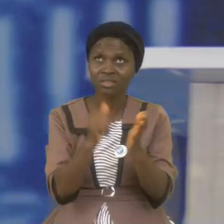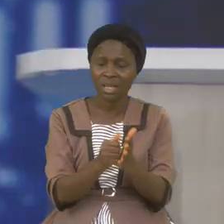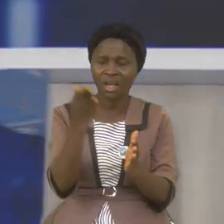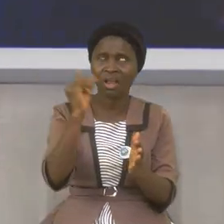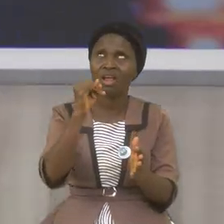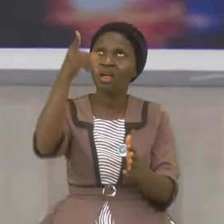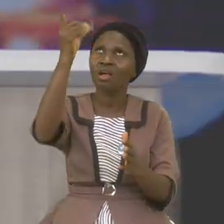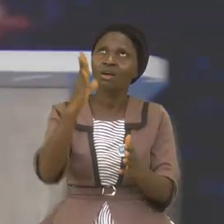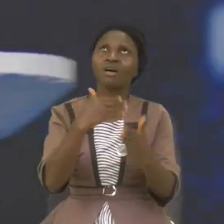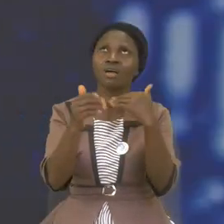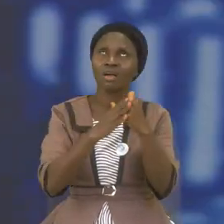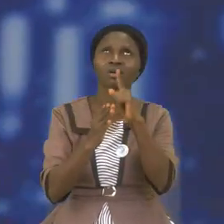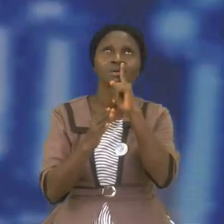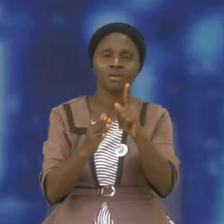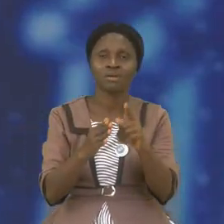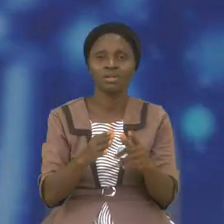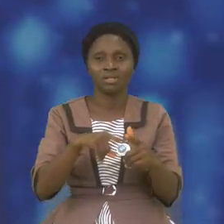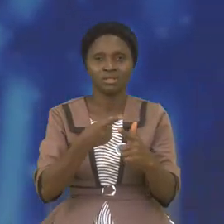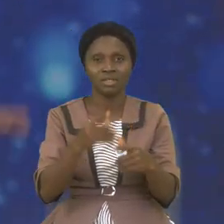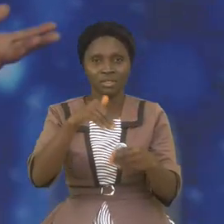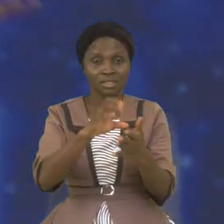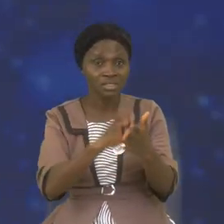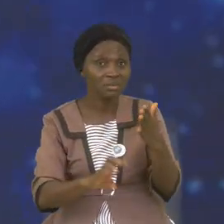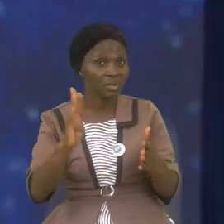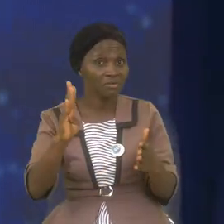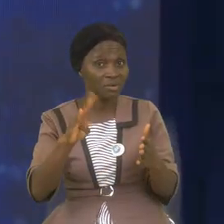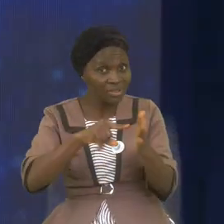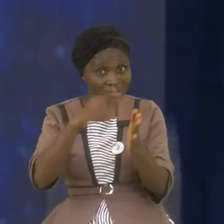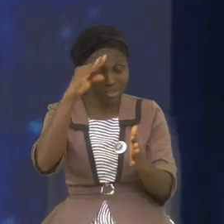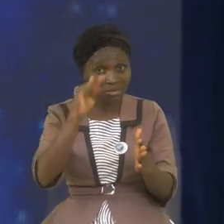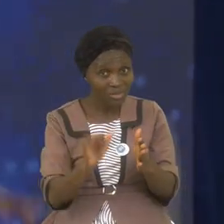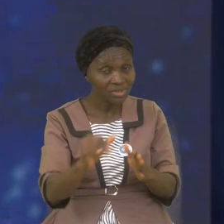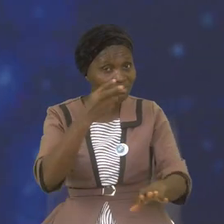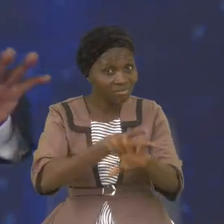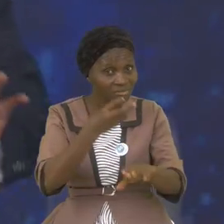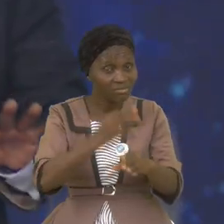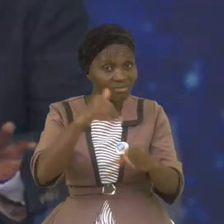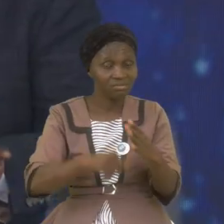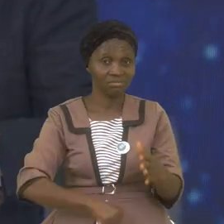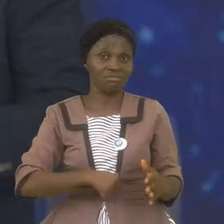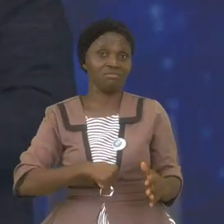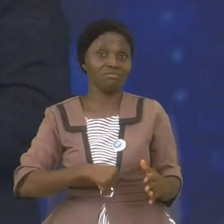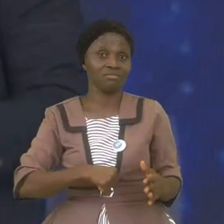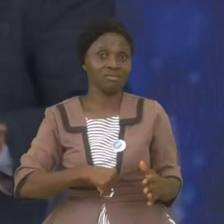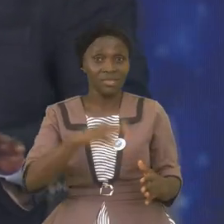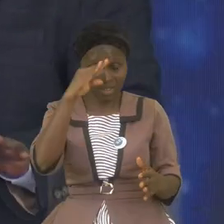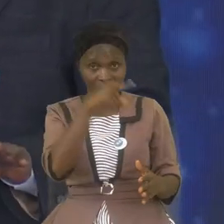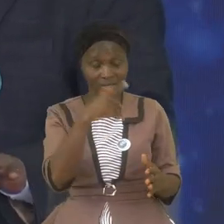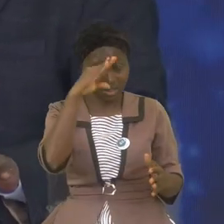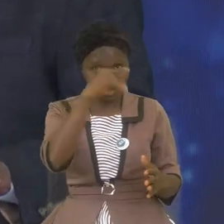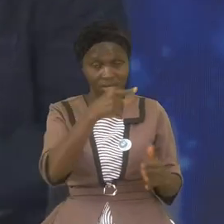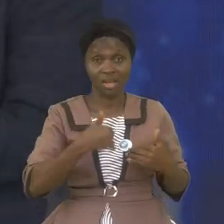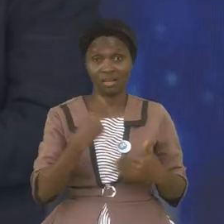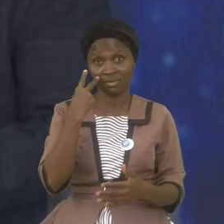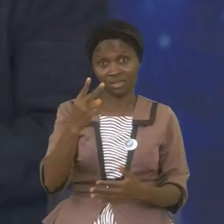we come to chapter 4. The man is still hardened in pride. He has seen what no other king